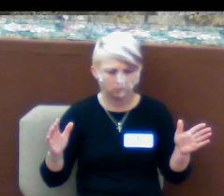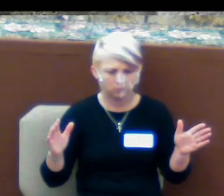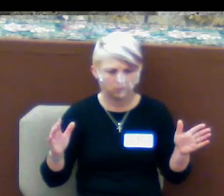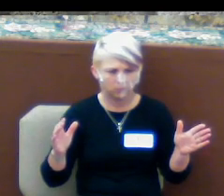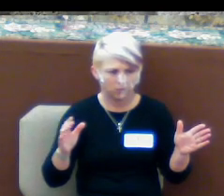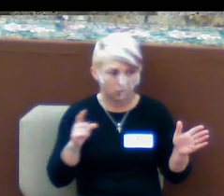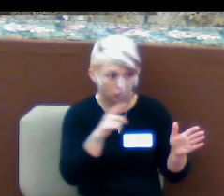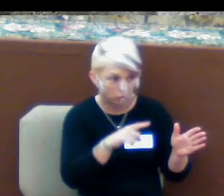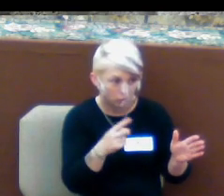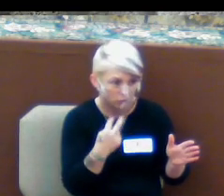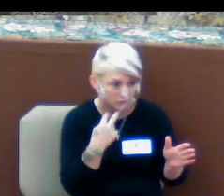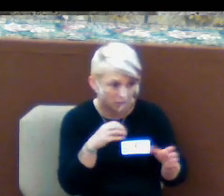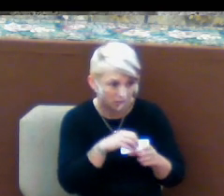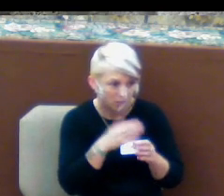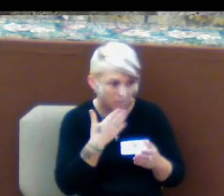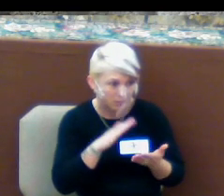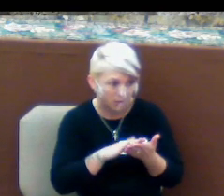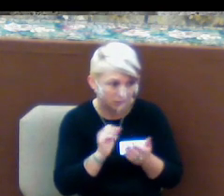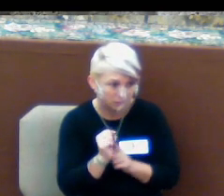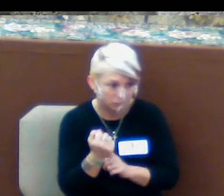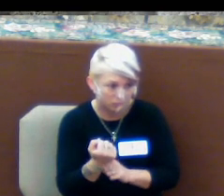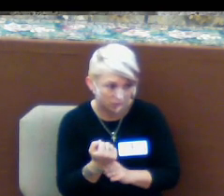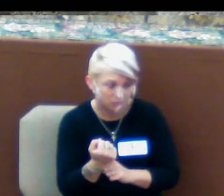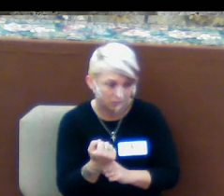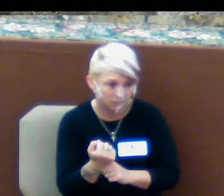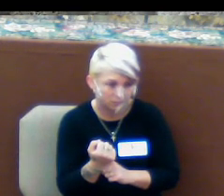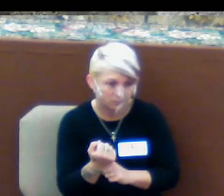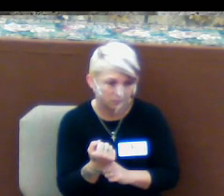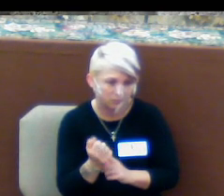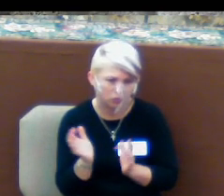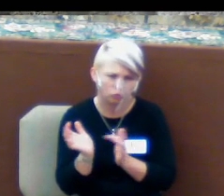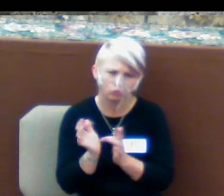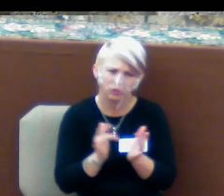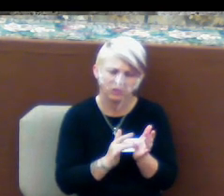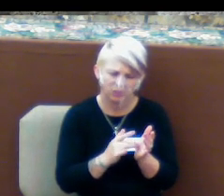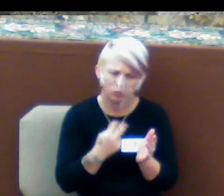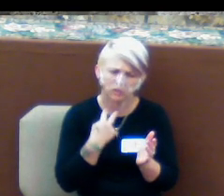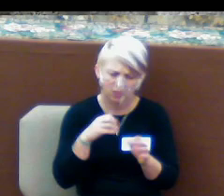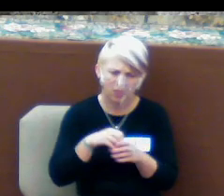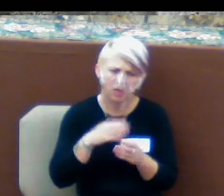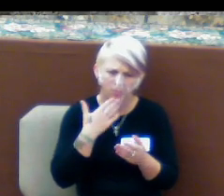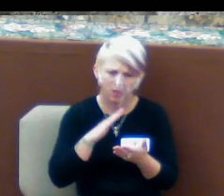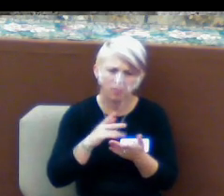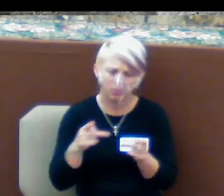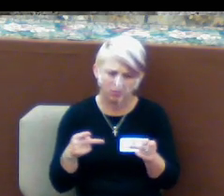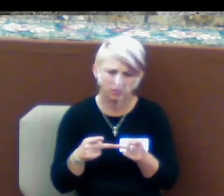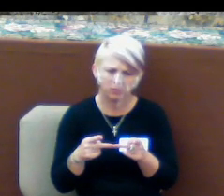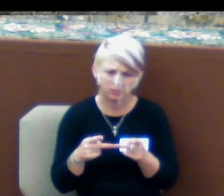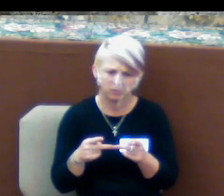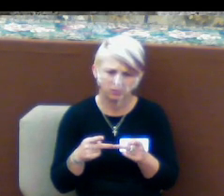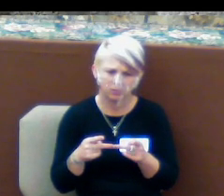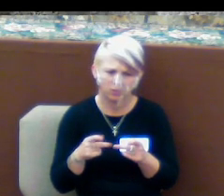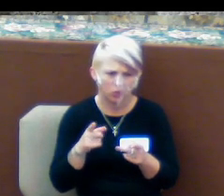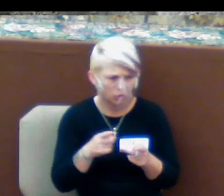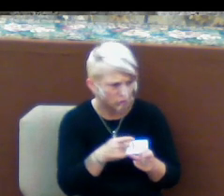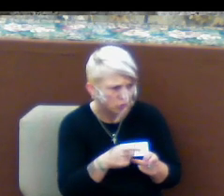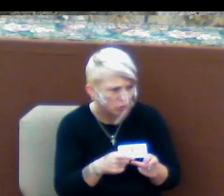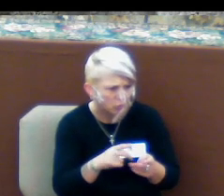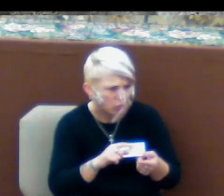Are you stuck in a bad place? Jesus was stuck in a bad place. Are you